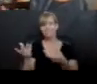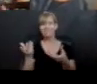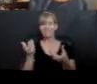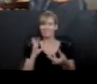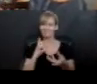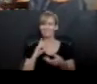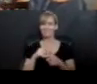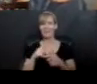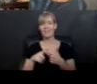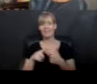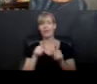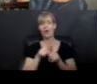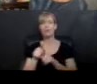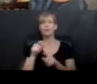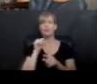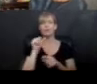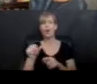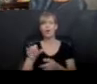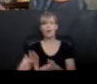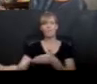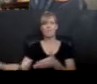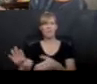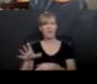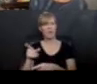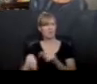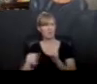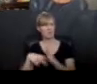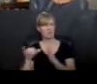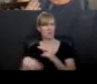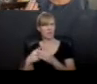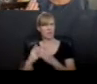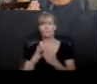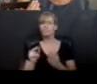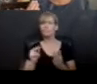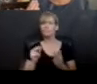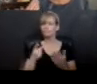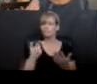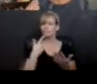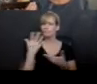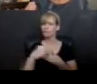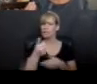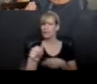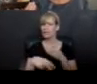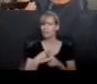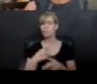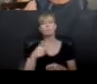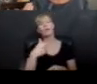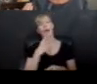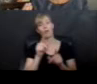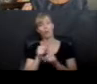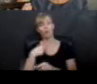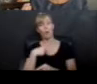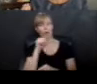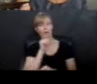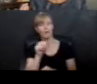I said, like not discounting any certain kind. And I also, were talking about voice. I really love audio books and